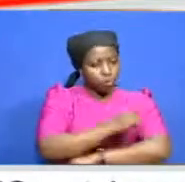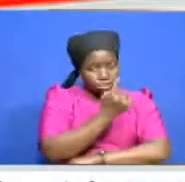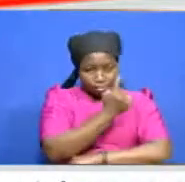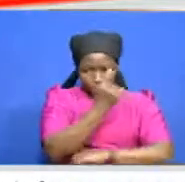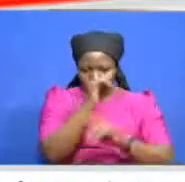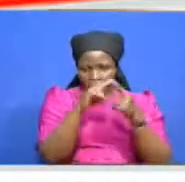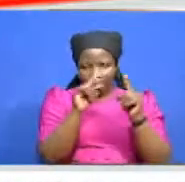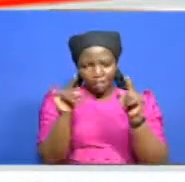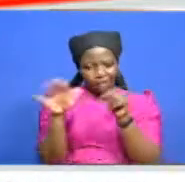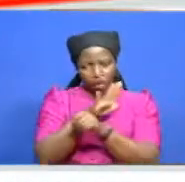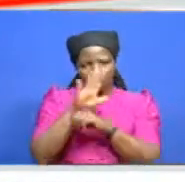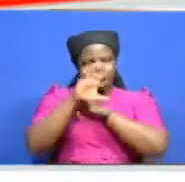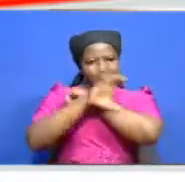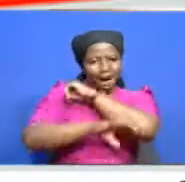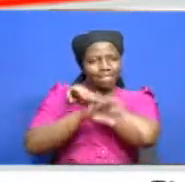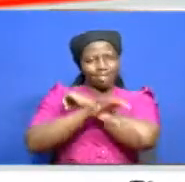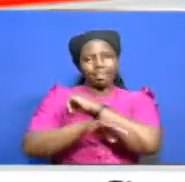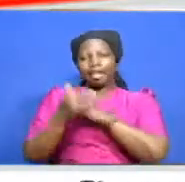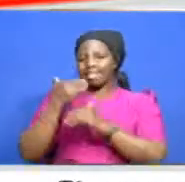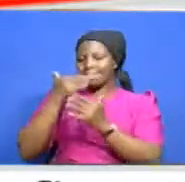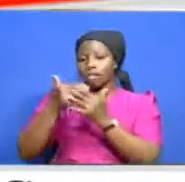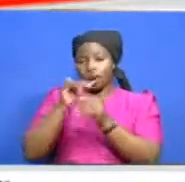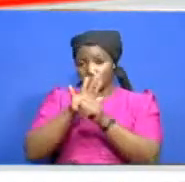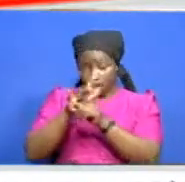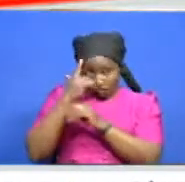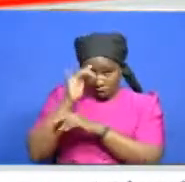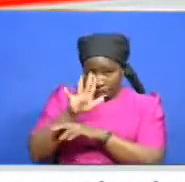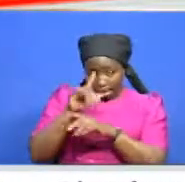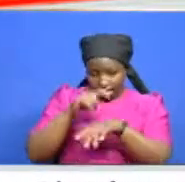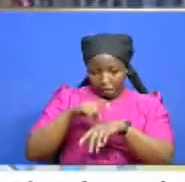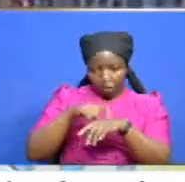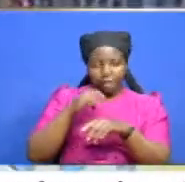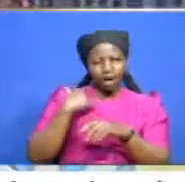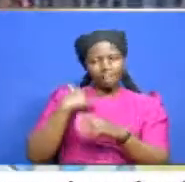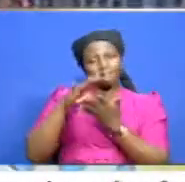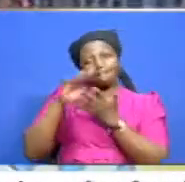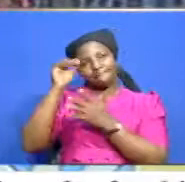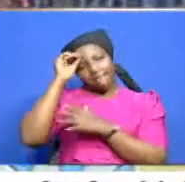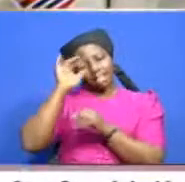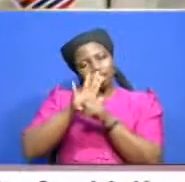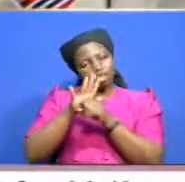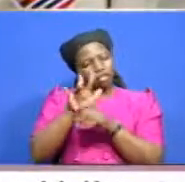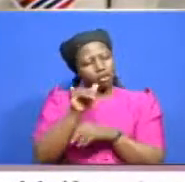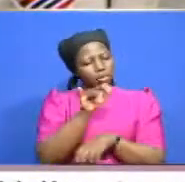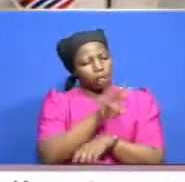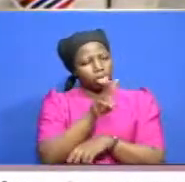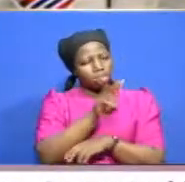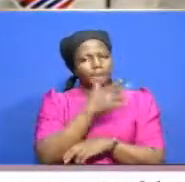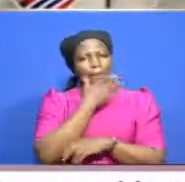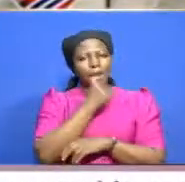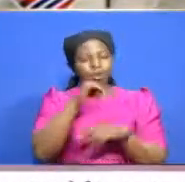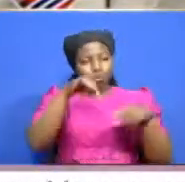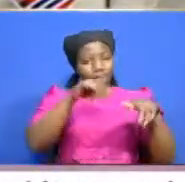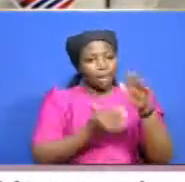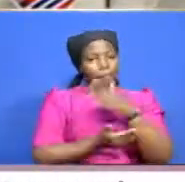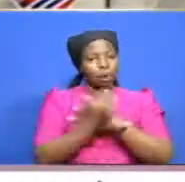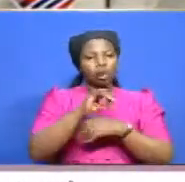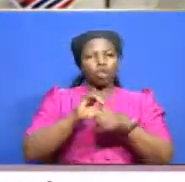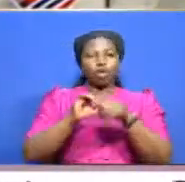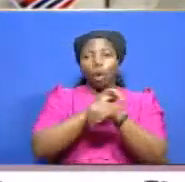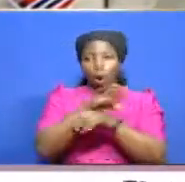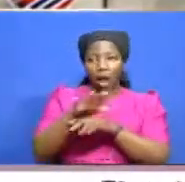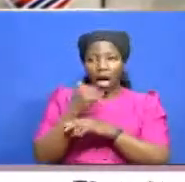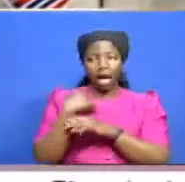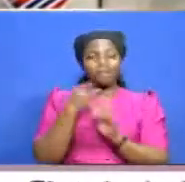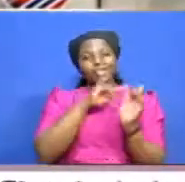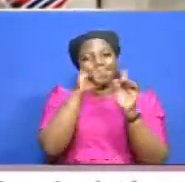country. Thank you so much for your time. And of course, we've learned a lot from both of you gentlemen this particular morning. COVID-19 has come